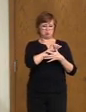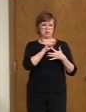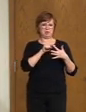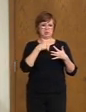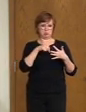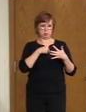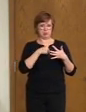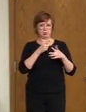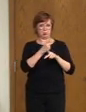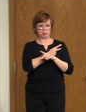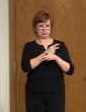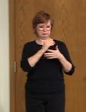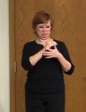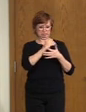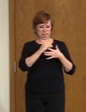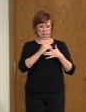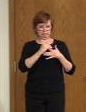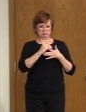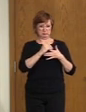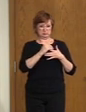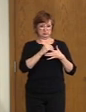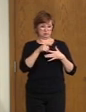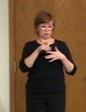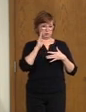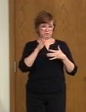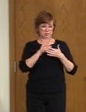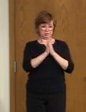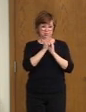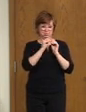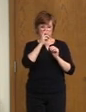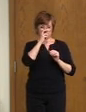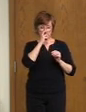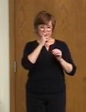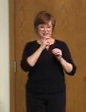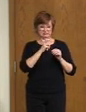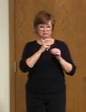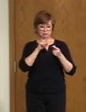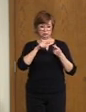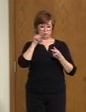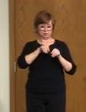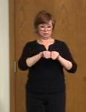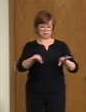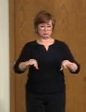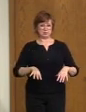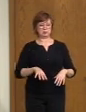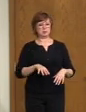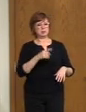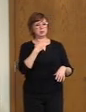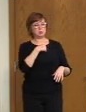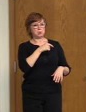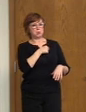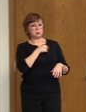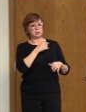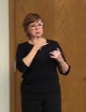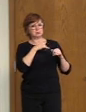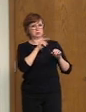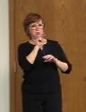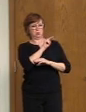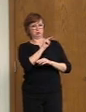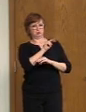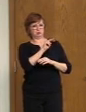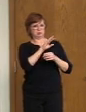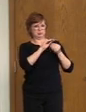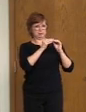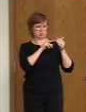to prevent further transmission of the virus? Yeah, so we are monitoring our case numbers and our settings of